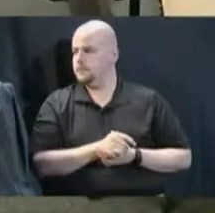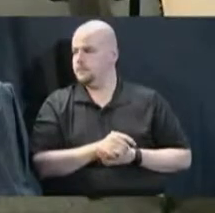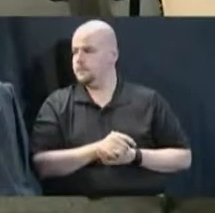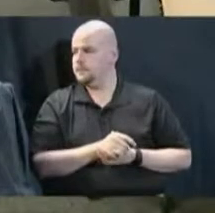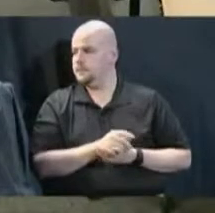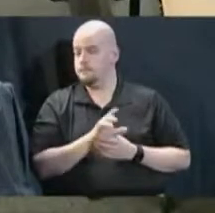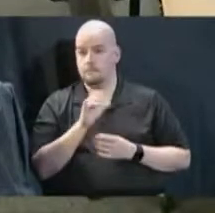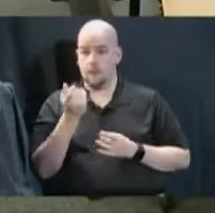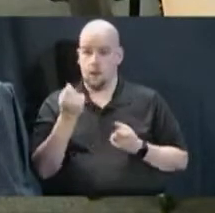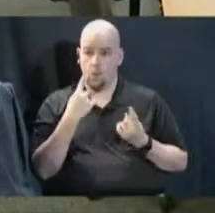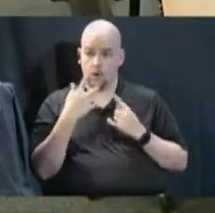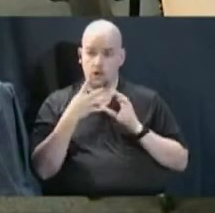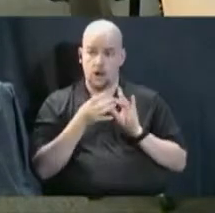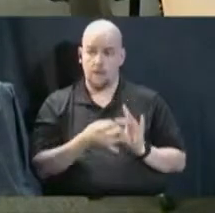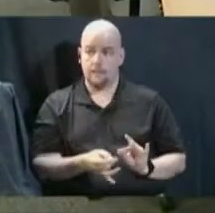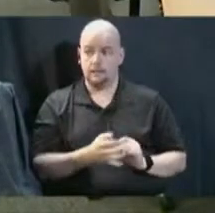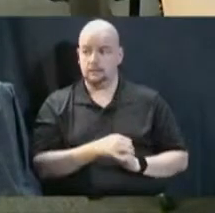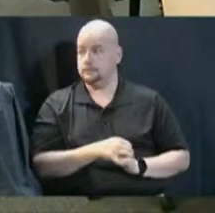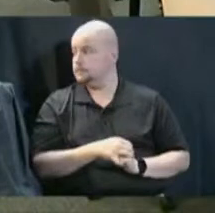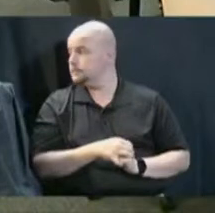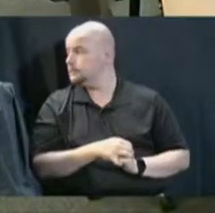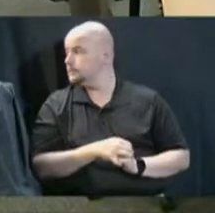Any other questions, comments?